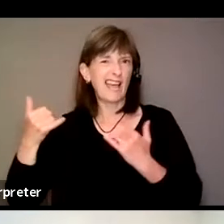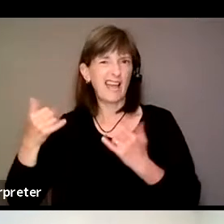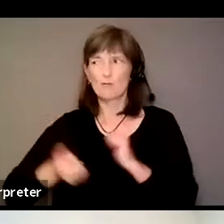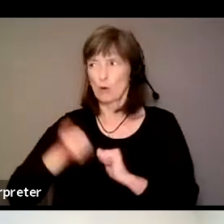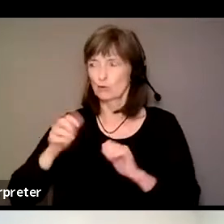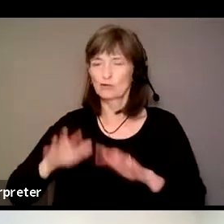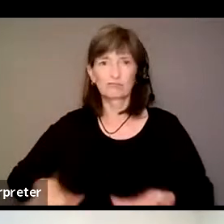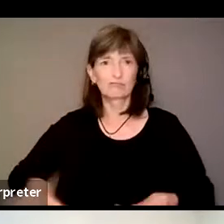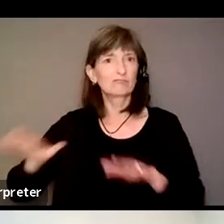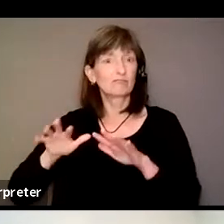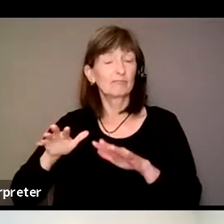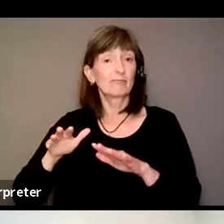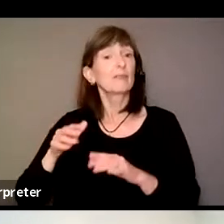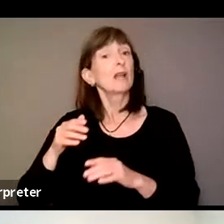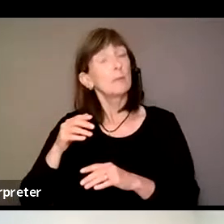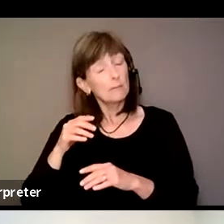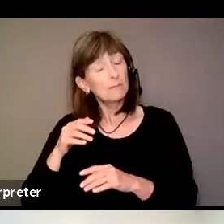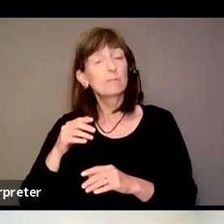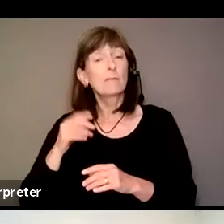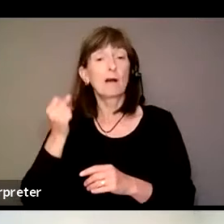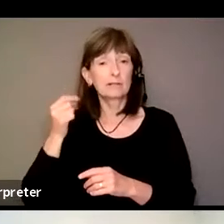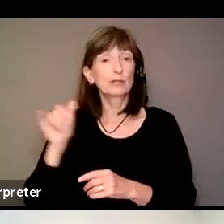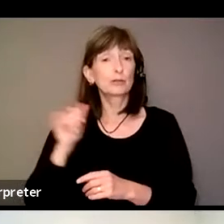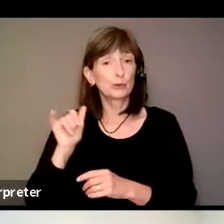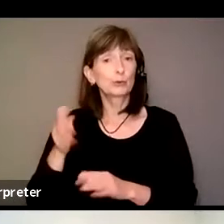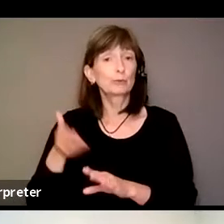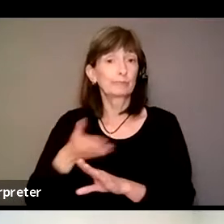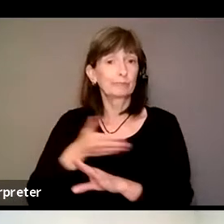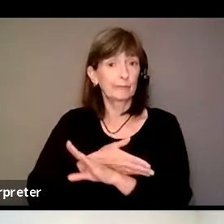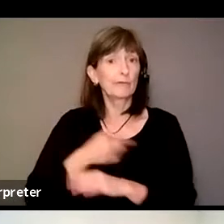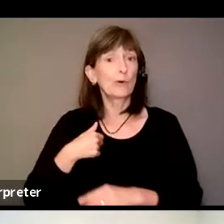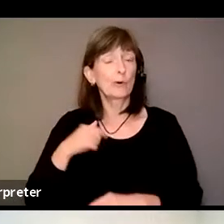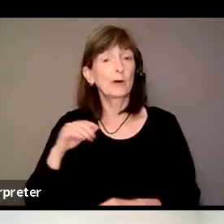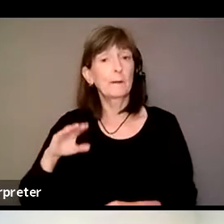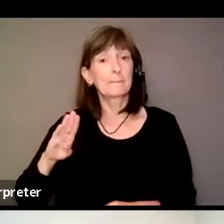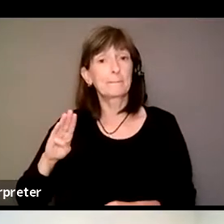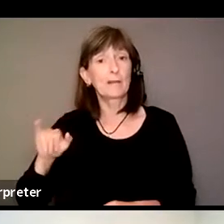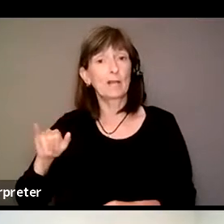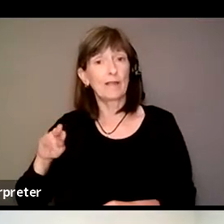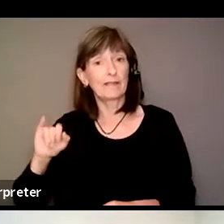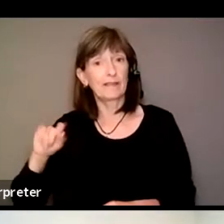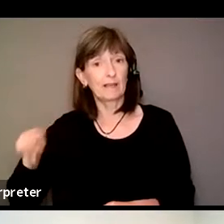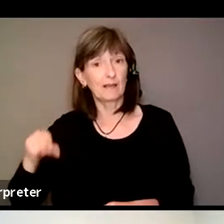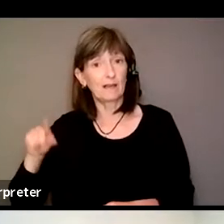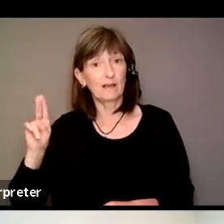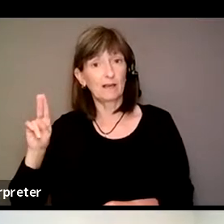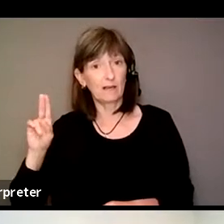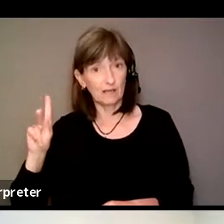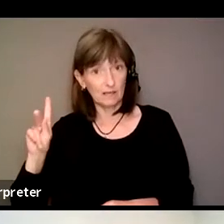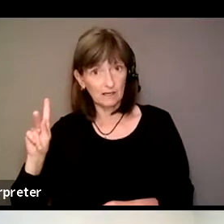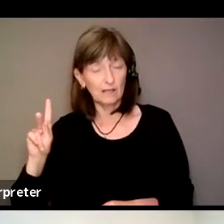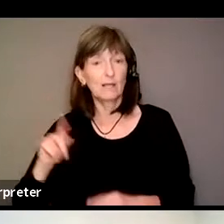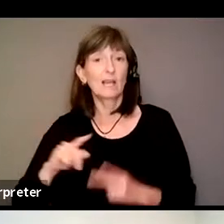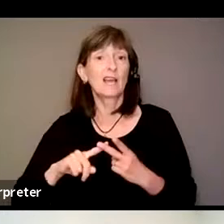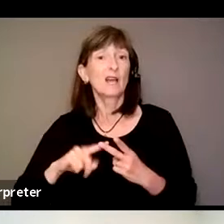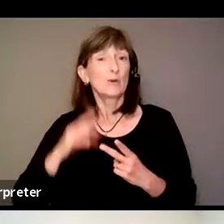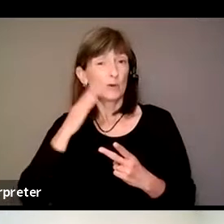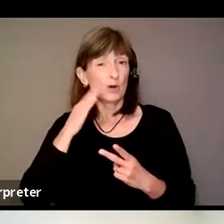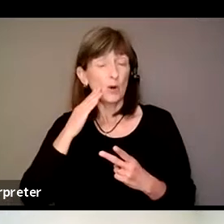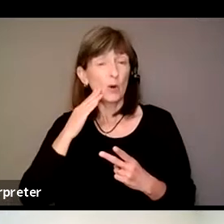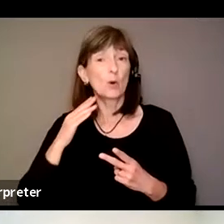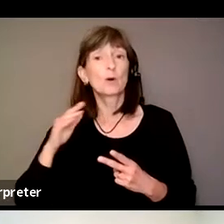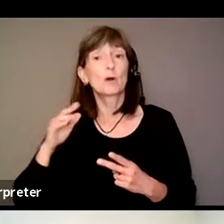And even preceding that, there's evidence on the Northern Peninsula with the Innu and the Inuit around Port of Choua, your